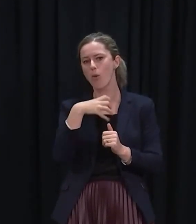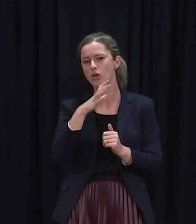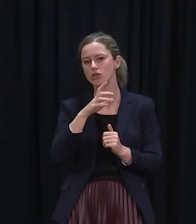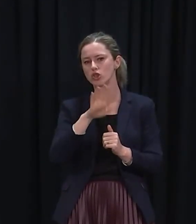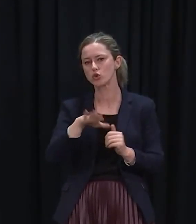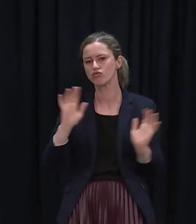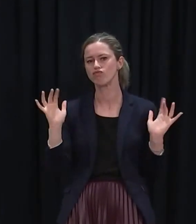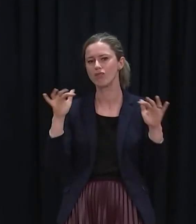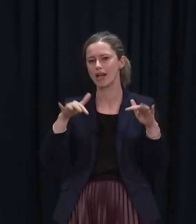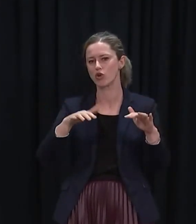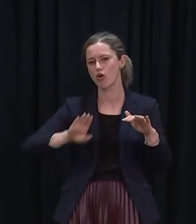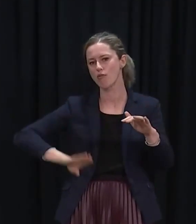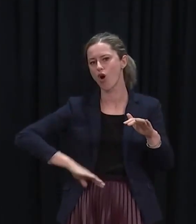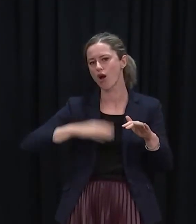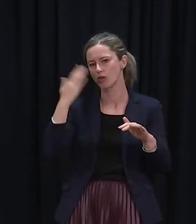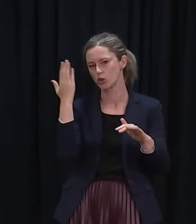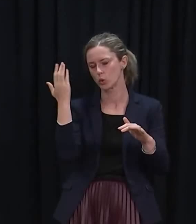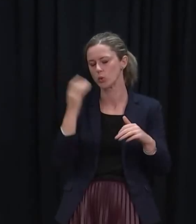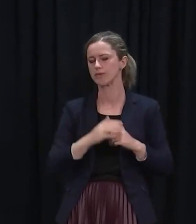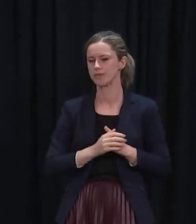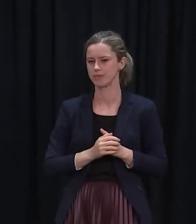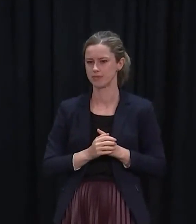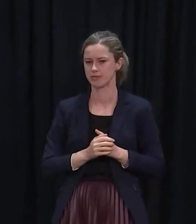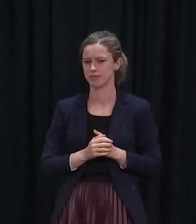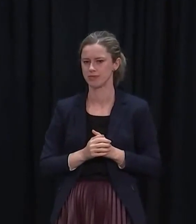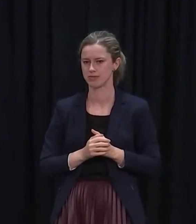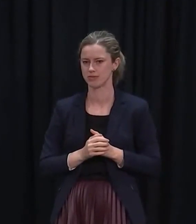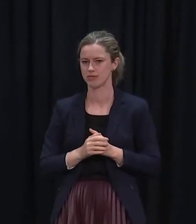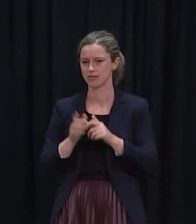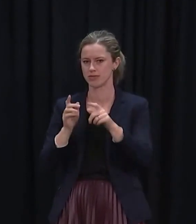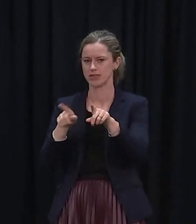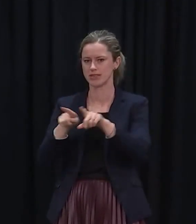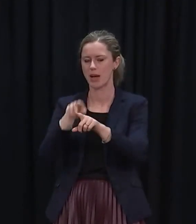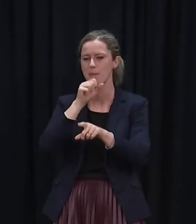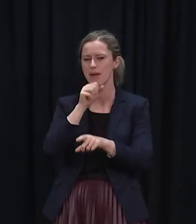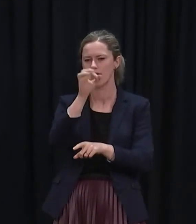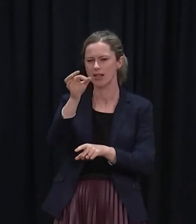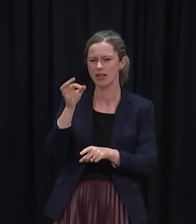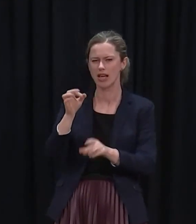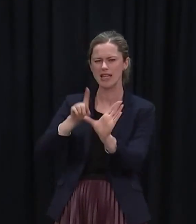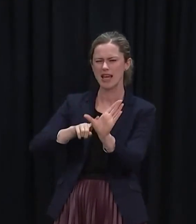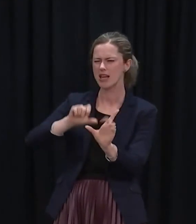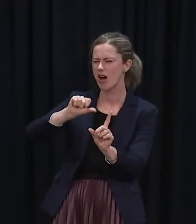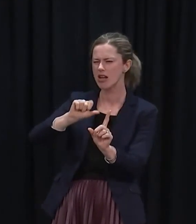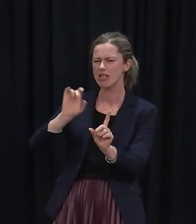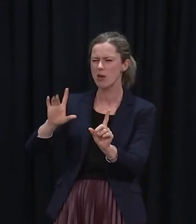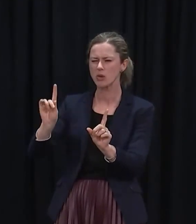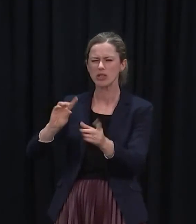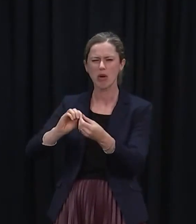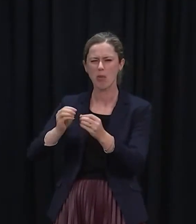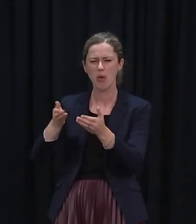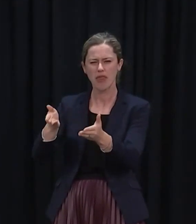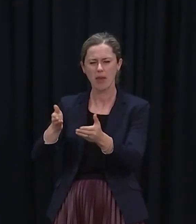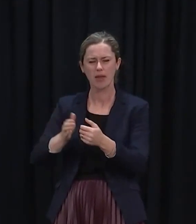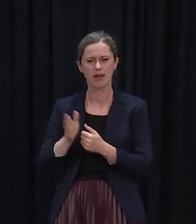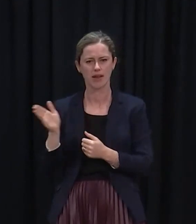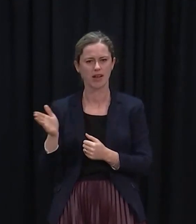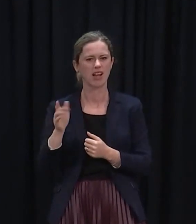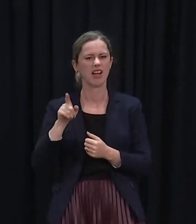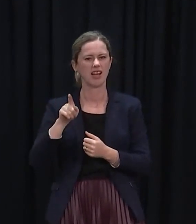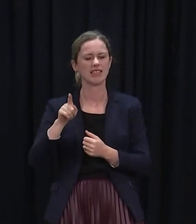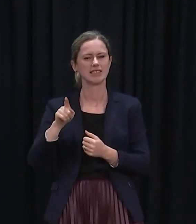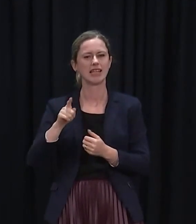back at primary school. I'll let you finish that. What's the issue with year 9 and 10? The issue with year 9 and 10 is